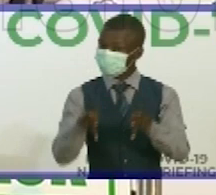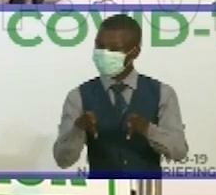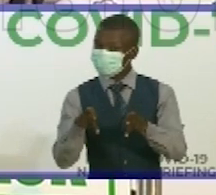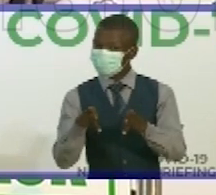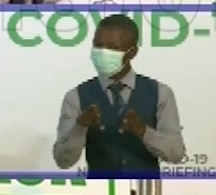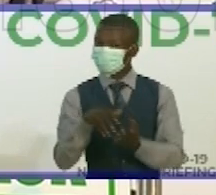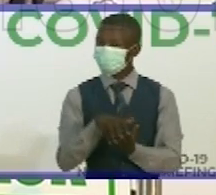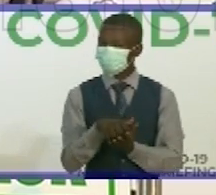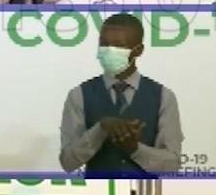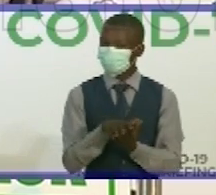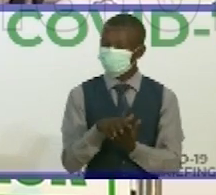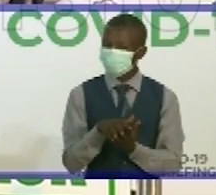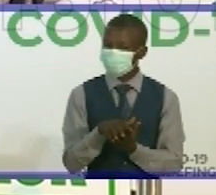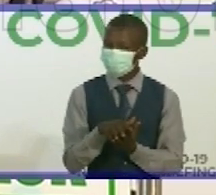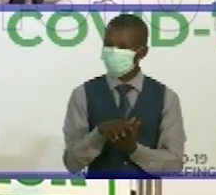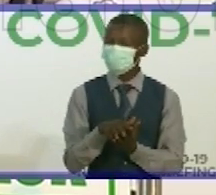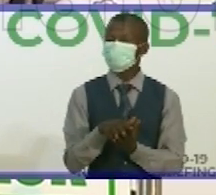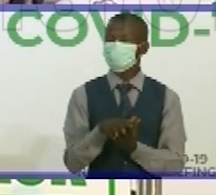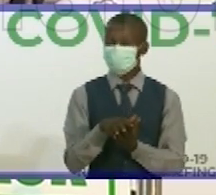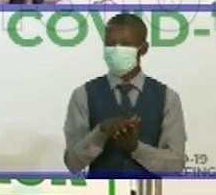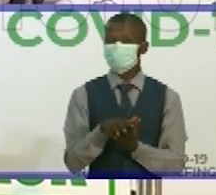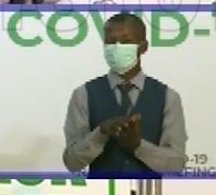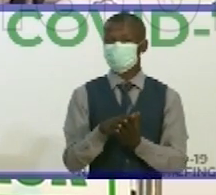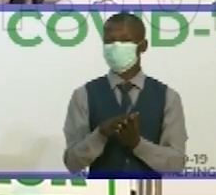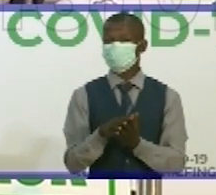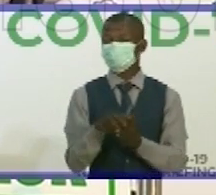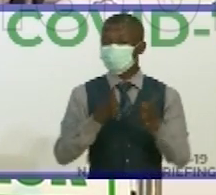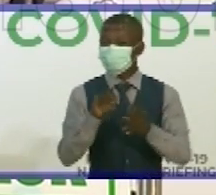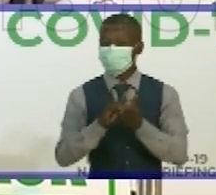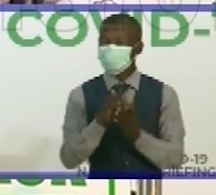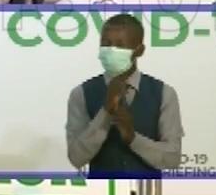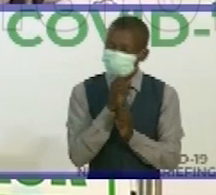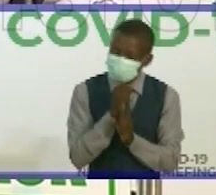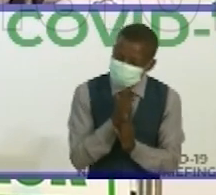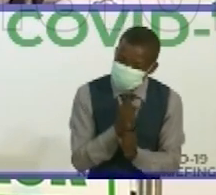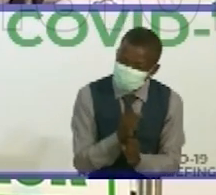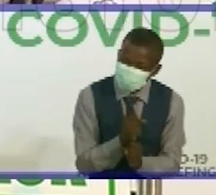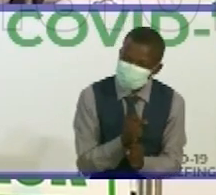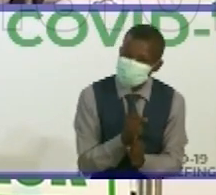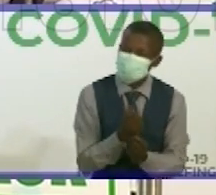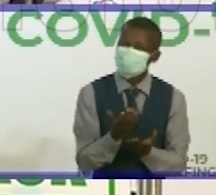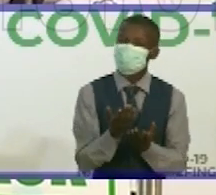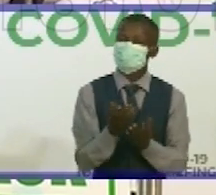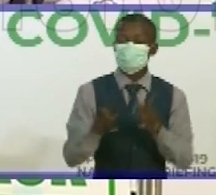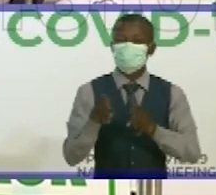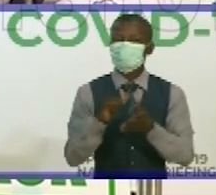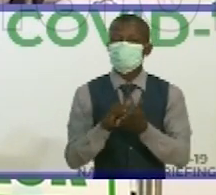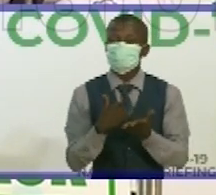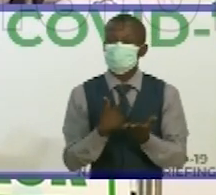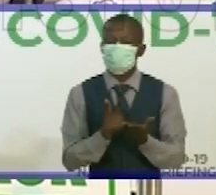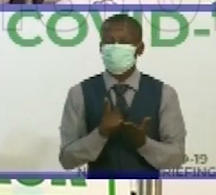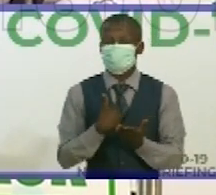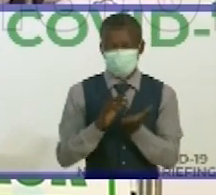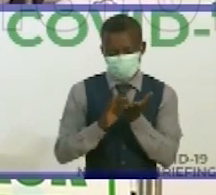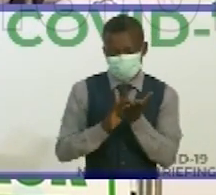vulnerable, and as by vulnerable we mean people who are elderly, who are obese, who are in treatment